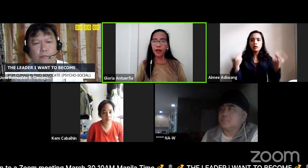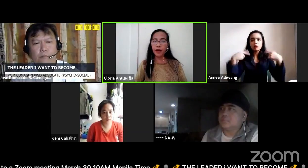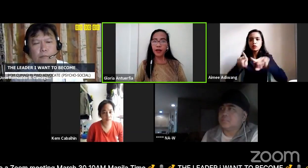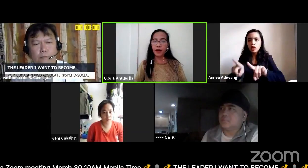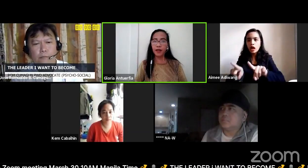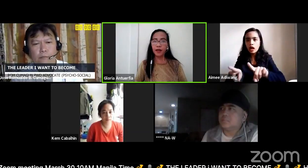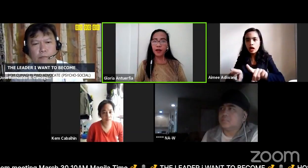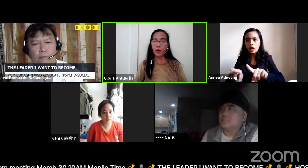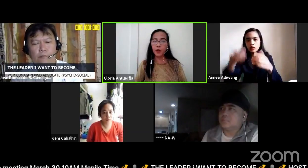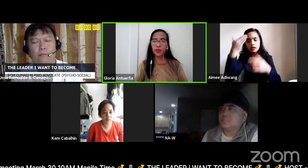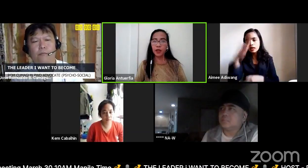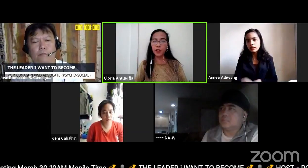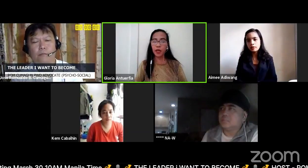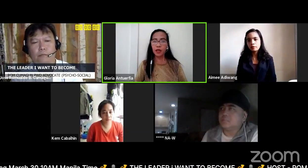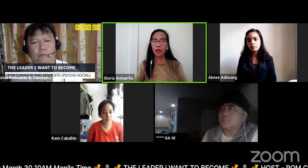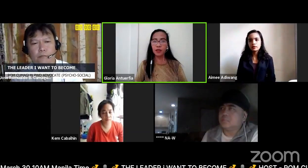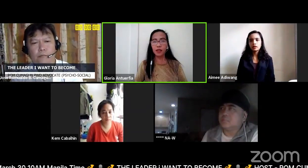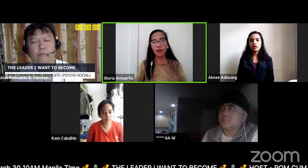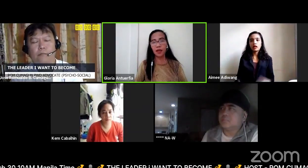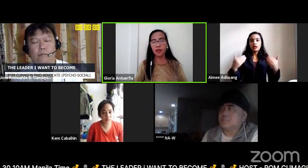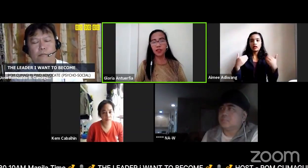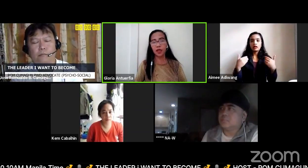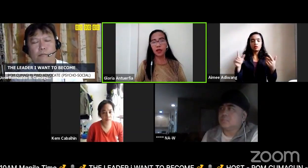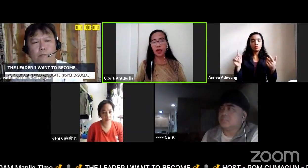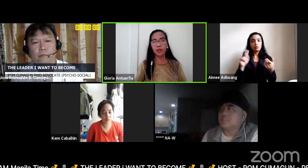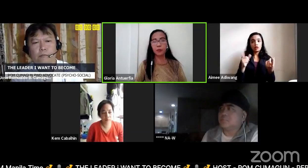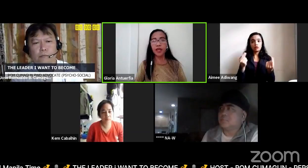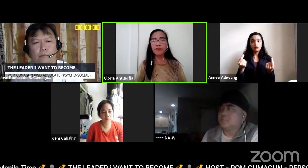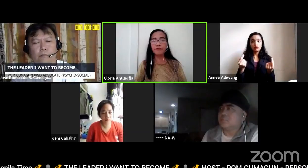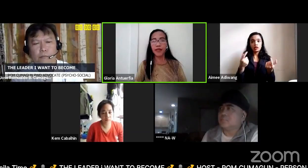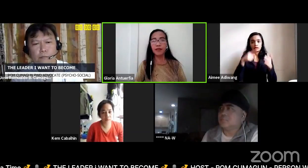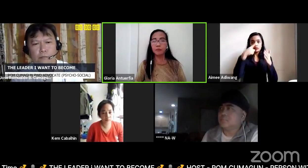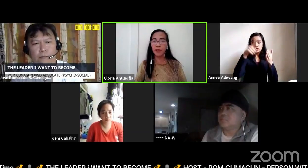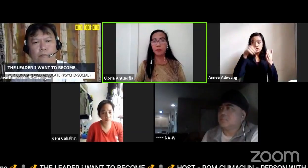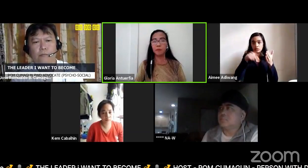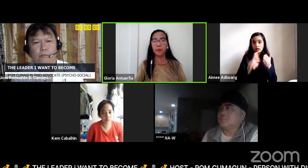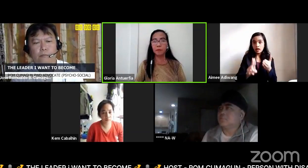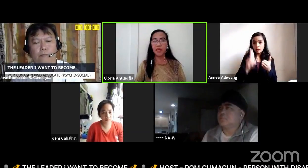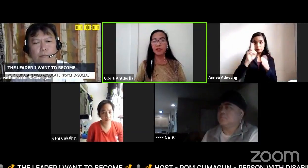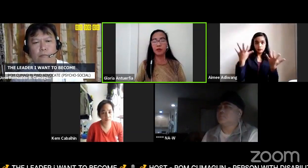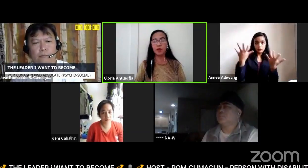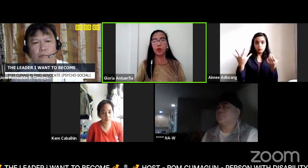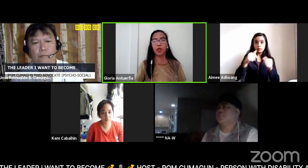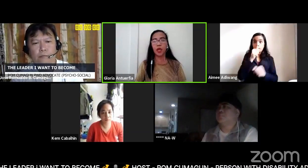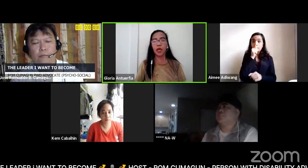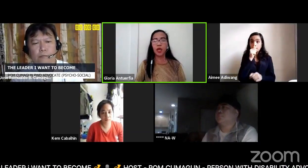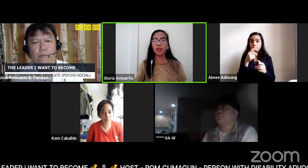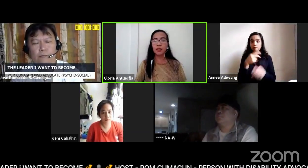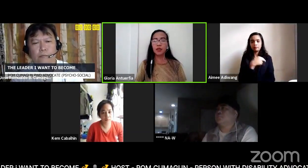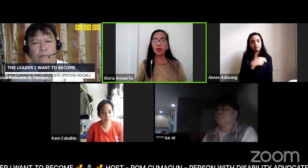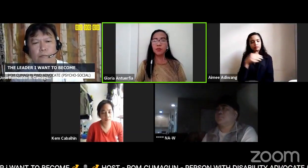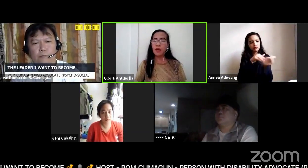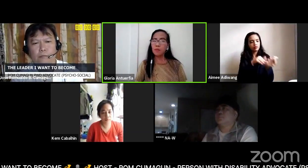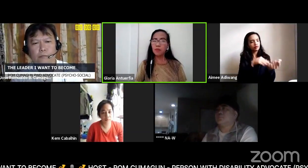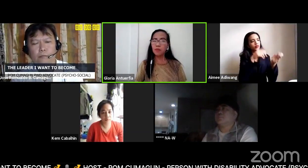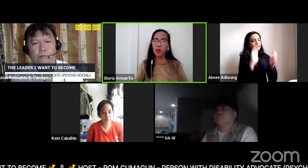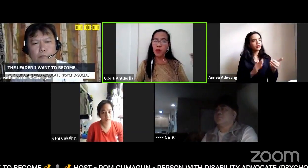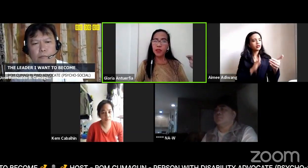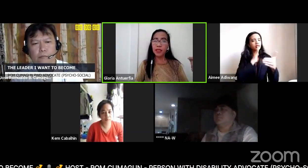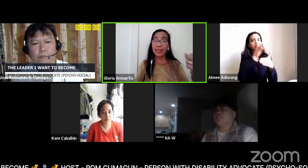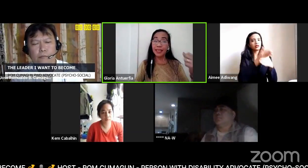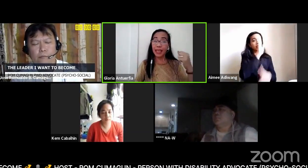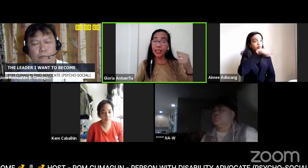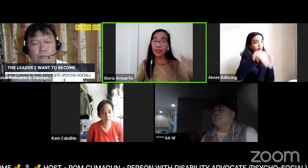have her son had a checkup in a private pedio doctor. Then they told me,